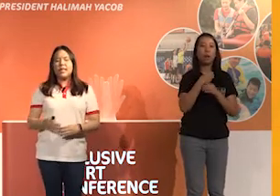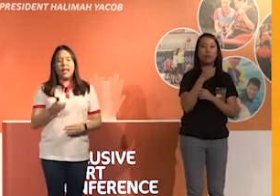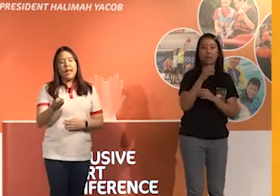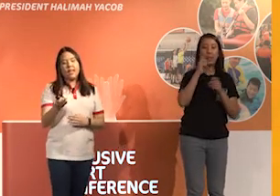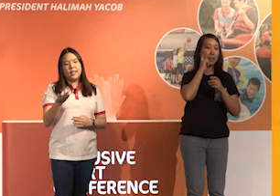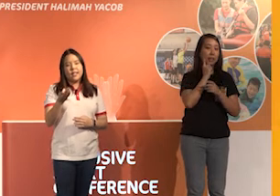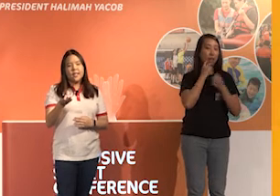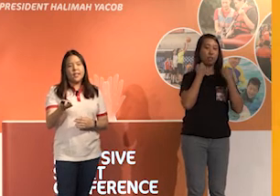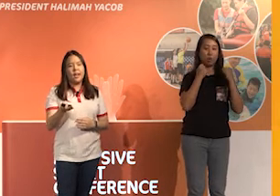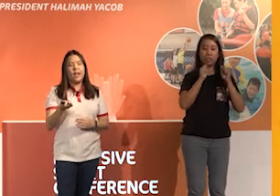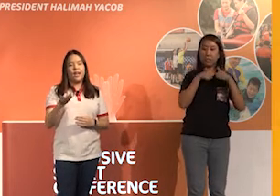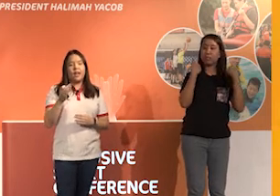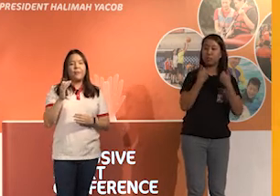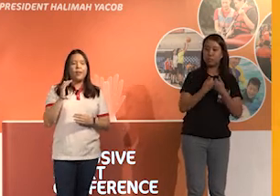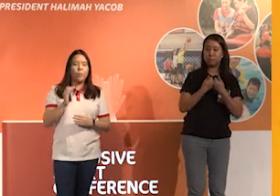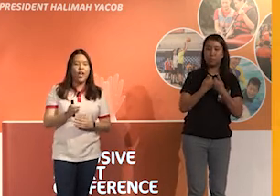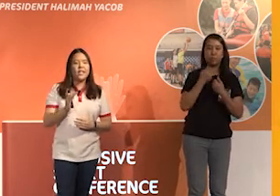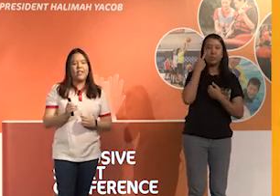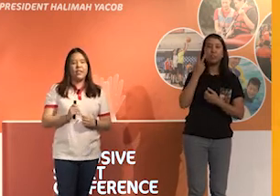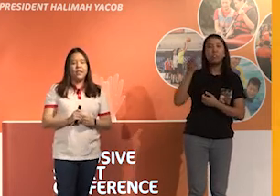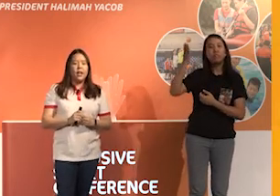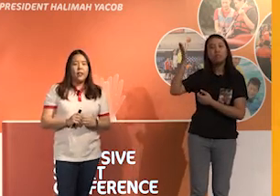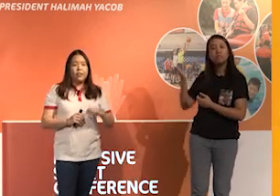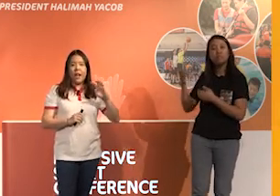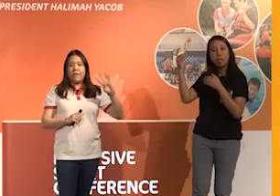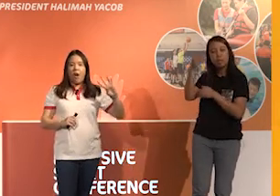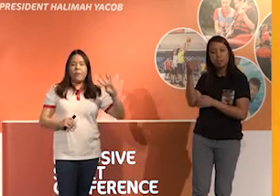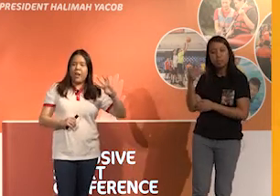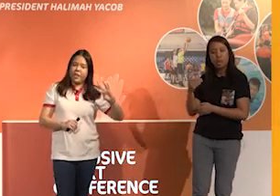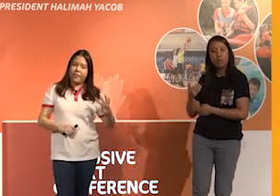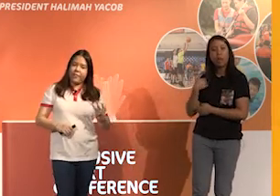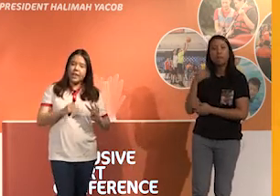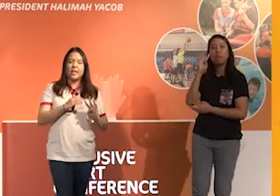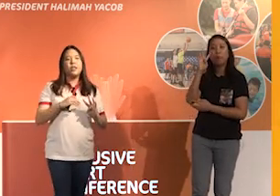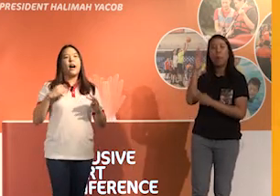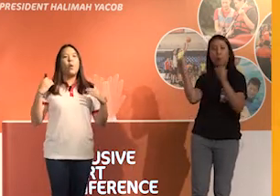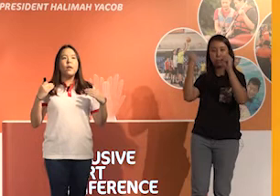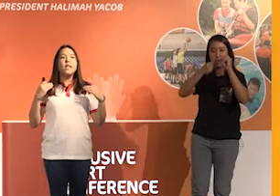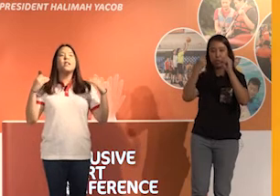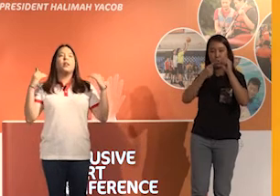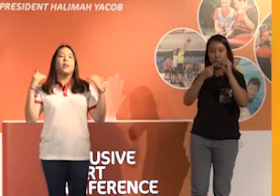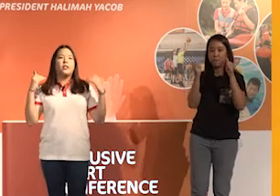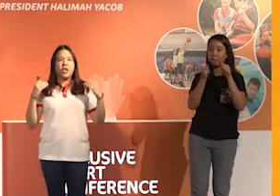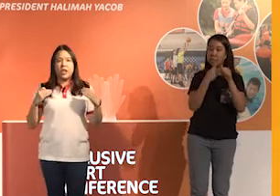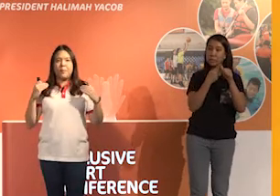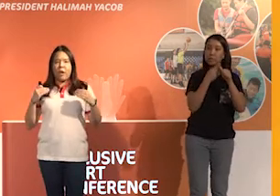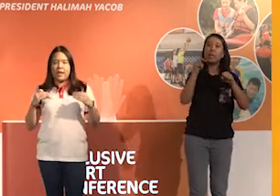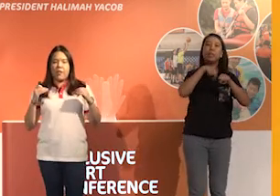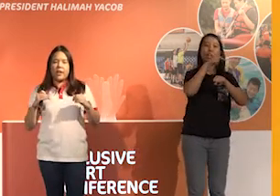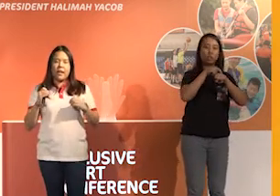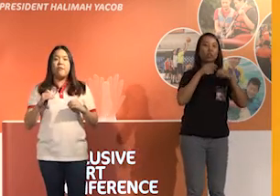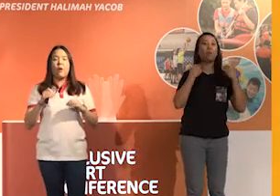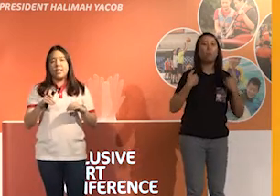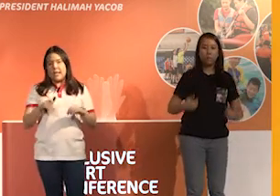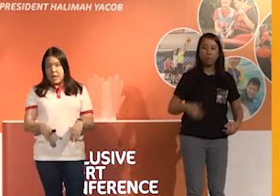attention. This is the objective. We have 4 objectives. First is we are only national body